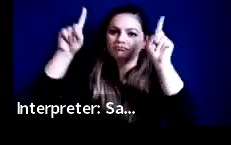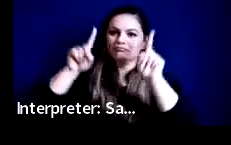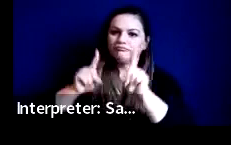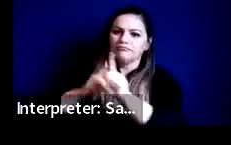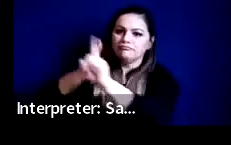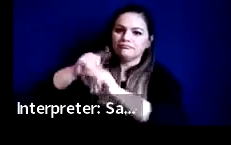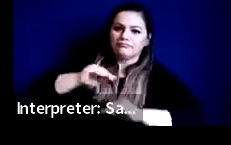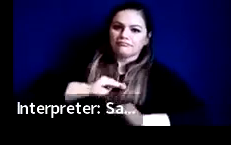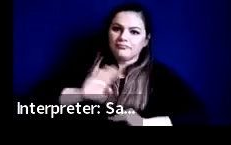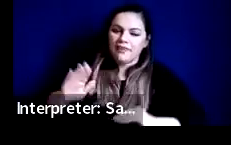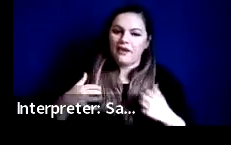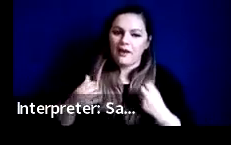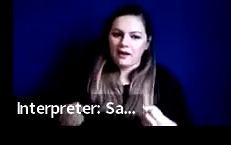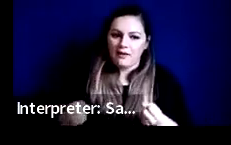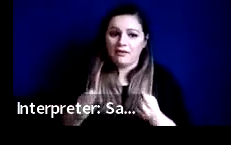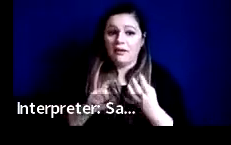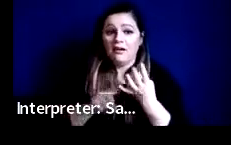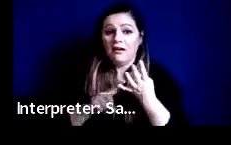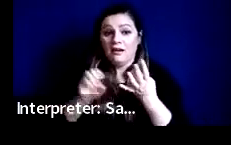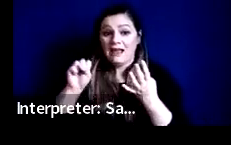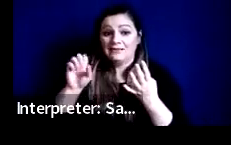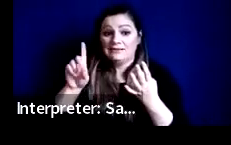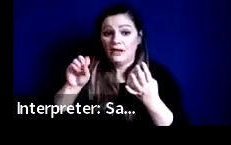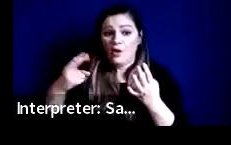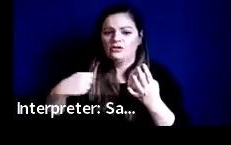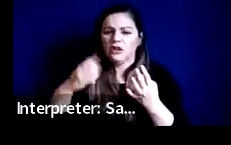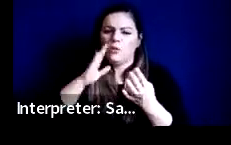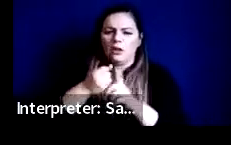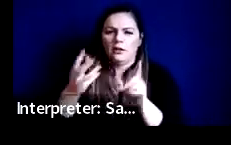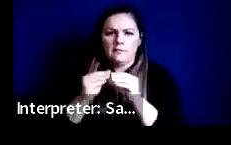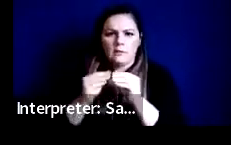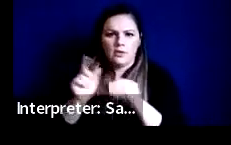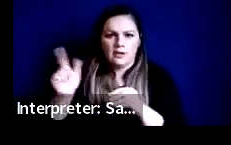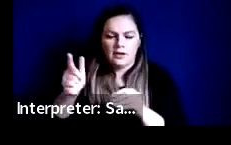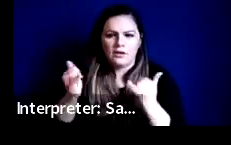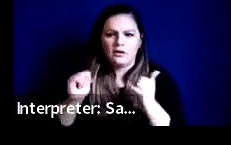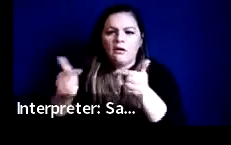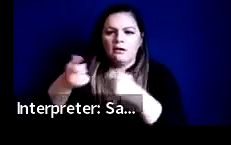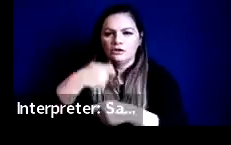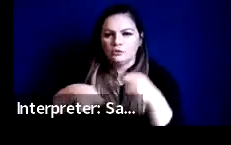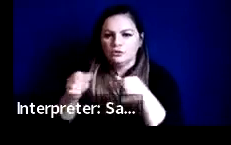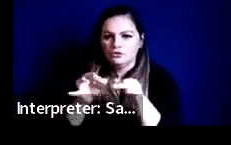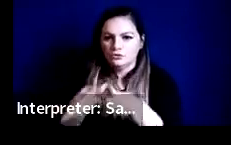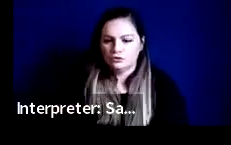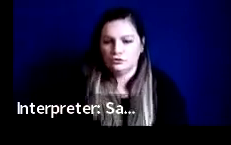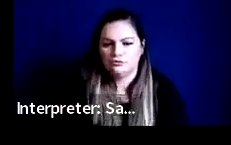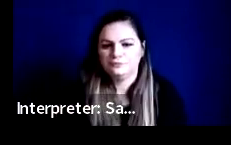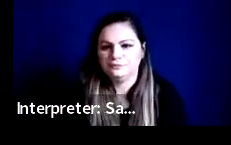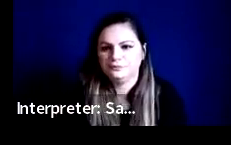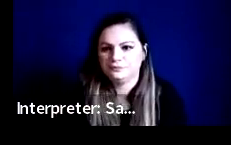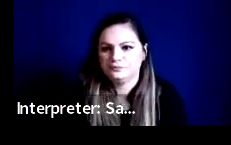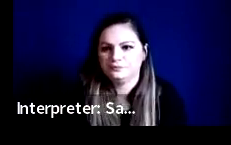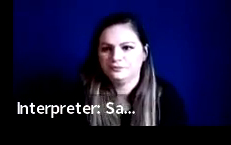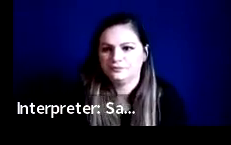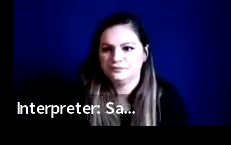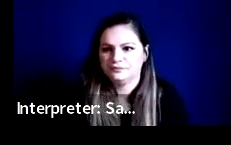actually going to hold on this one because we're going to come back to it in a moment. But these terms, health disparity, health inequity, and health equity, can really get thrown